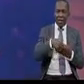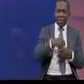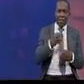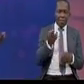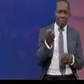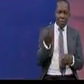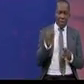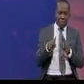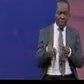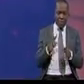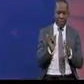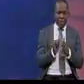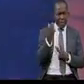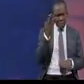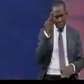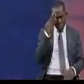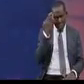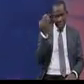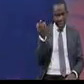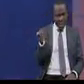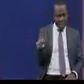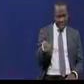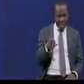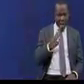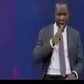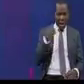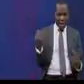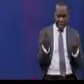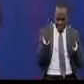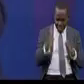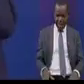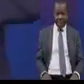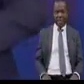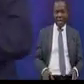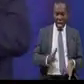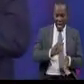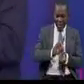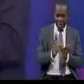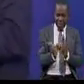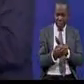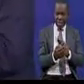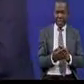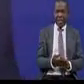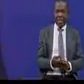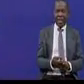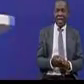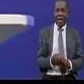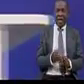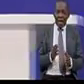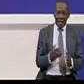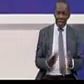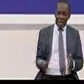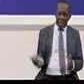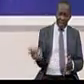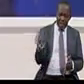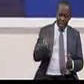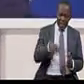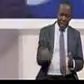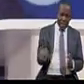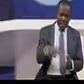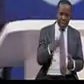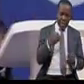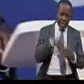confessed, accepted they were sinners. The other people, the self-righteous people in the land, I'm better than